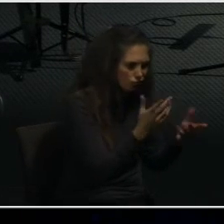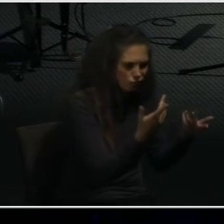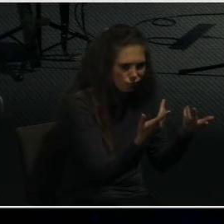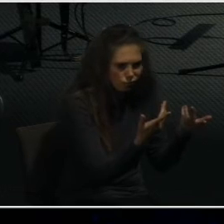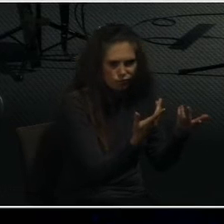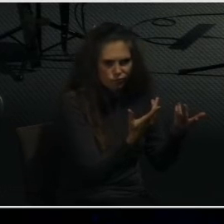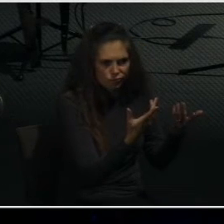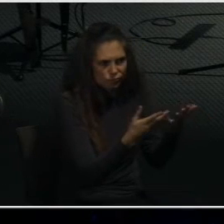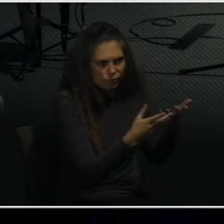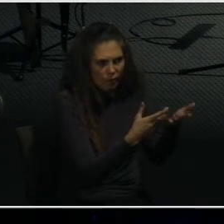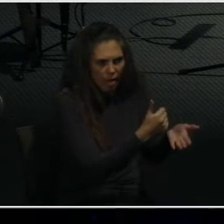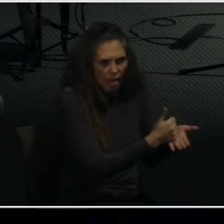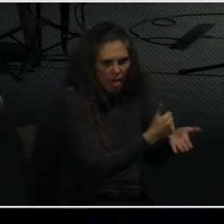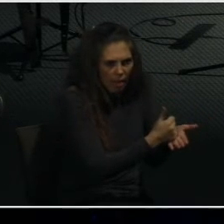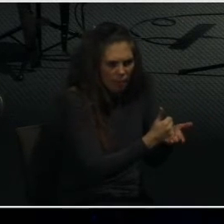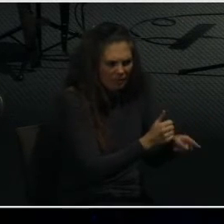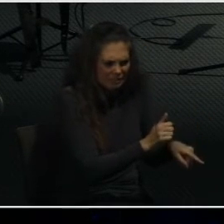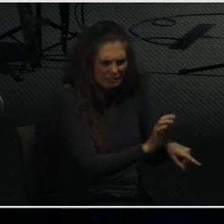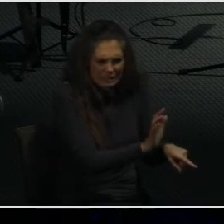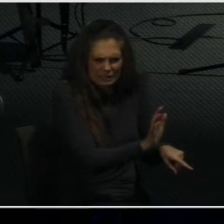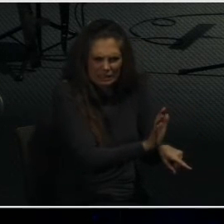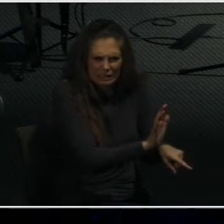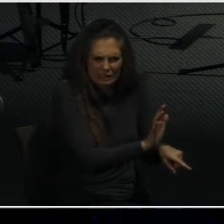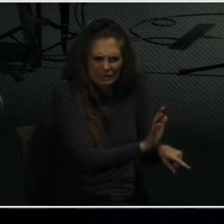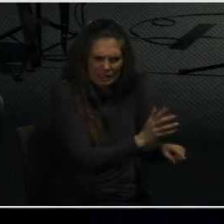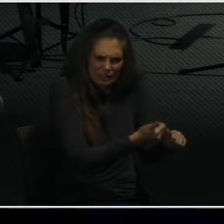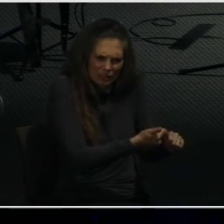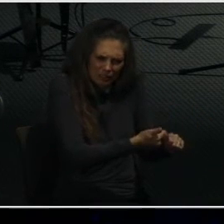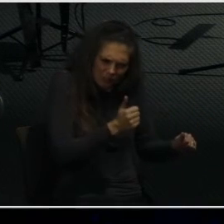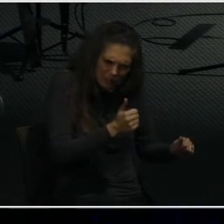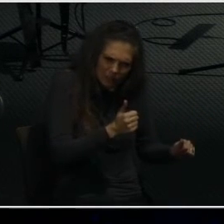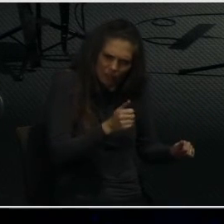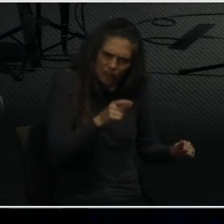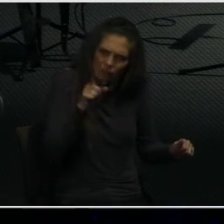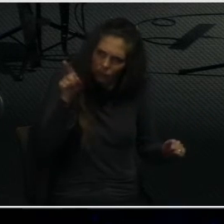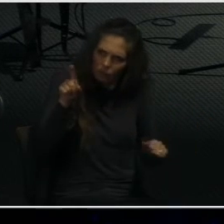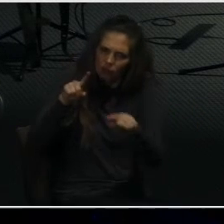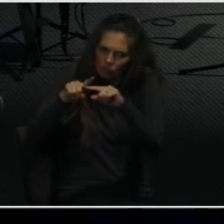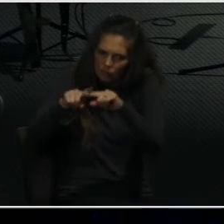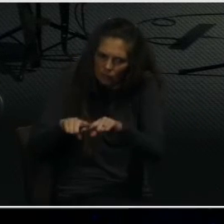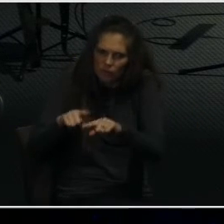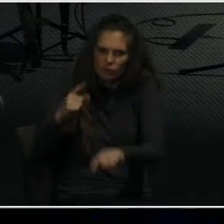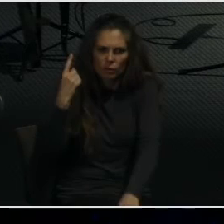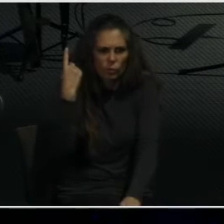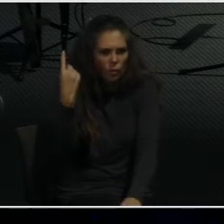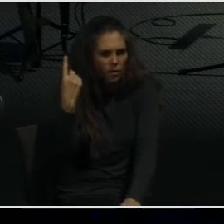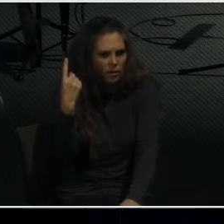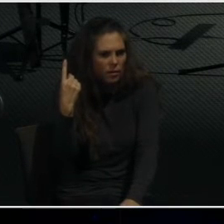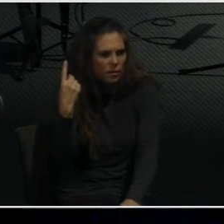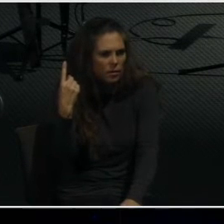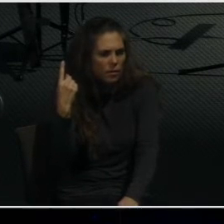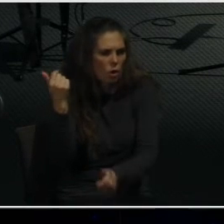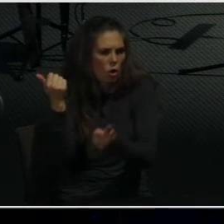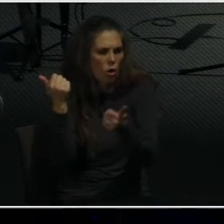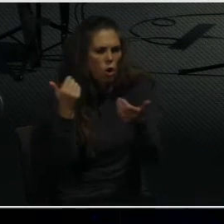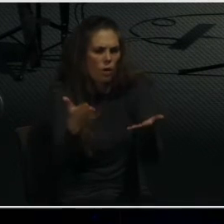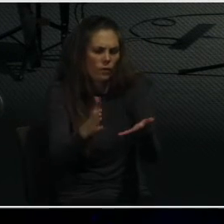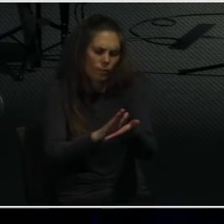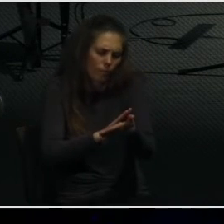behind or turn away from those sources and turn back to the one who offers the pure living